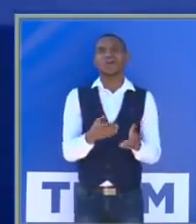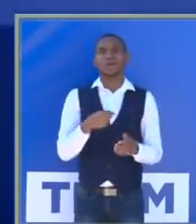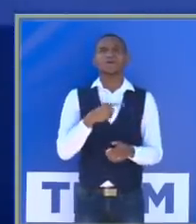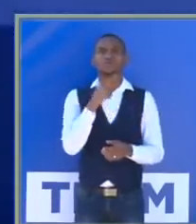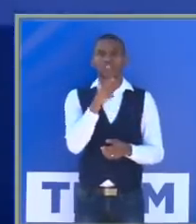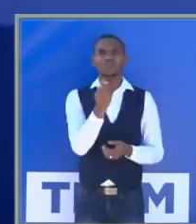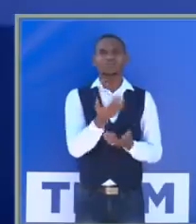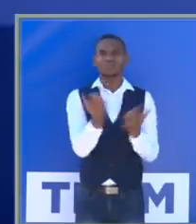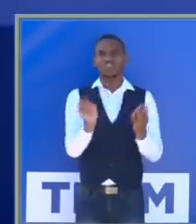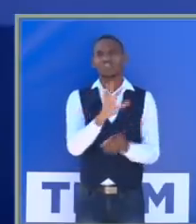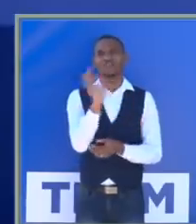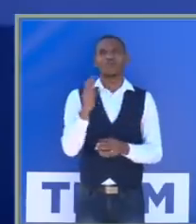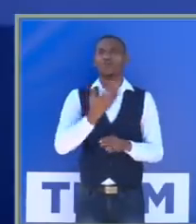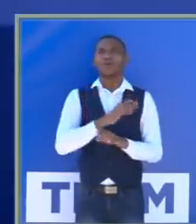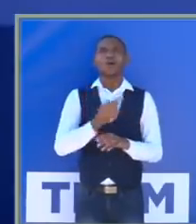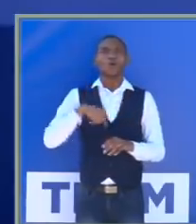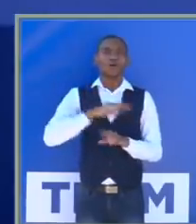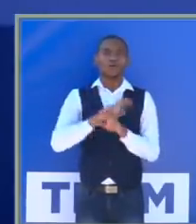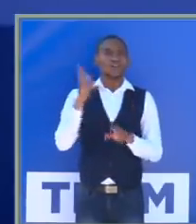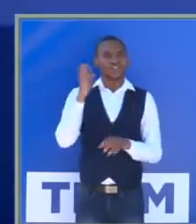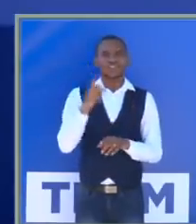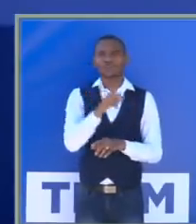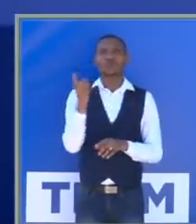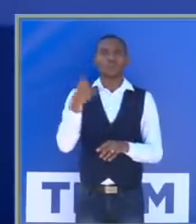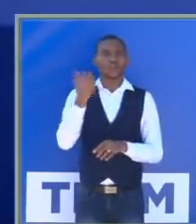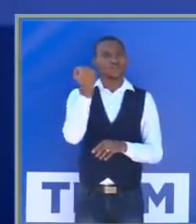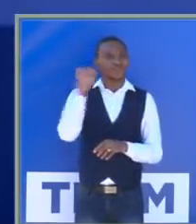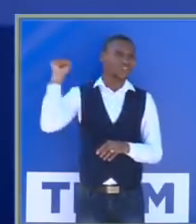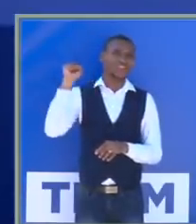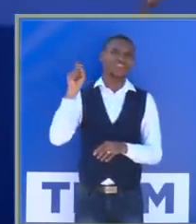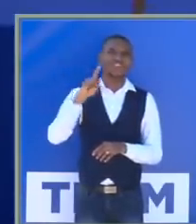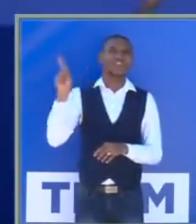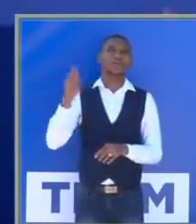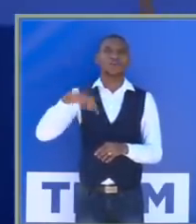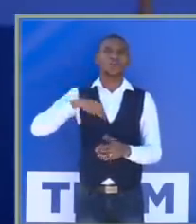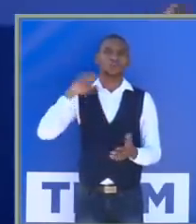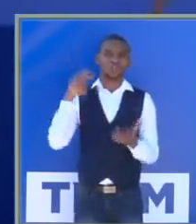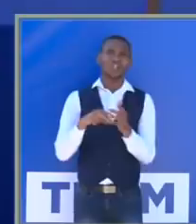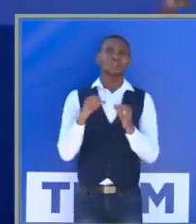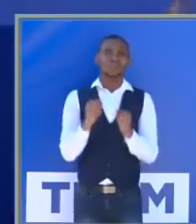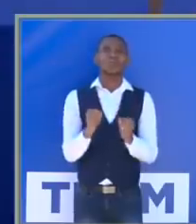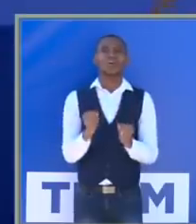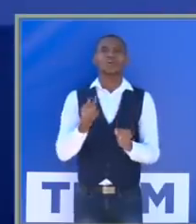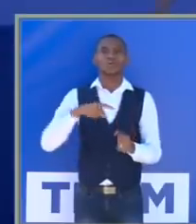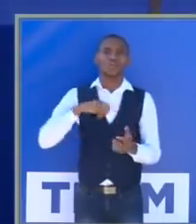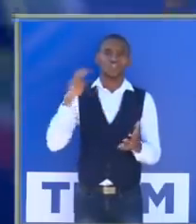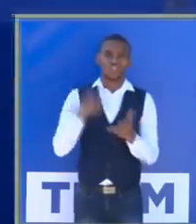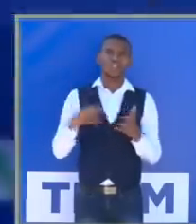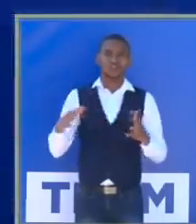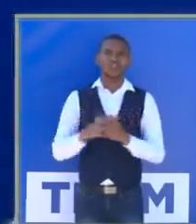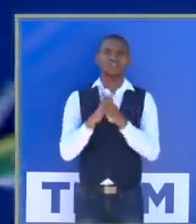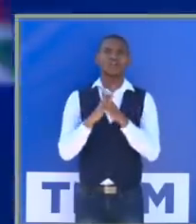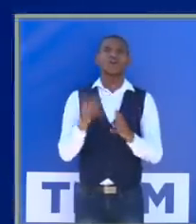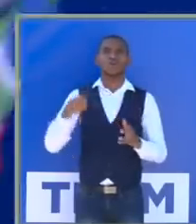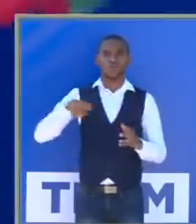South Africans, we are not listening to them. We are rejecting that. We're going to stand strong. We're going to stand united.